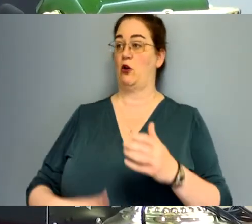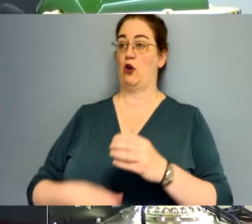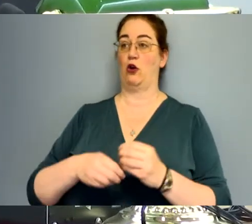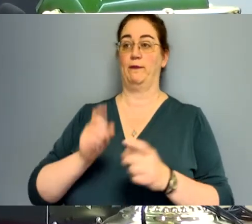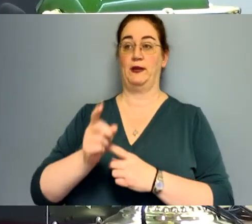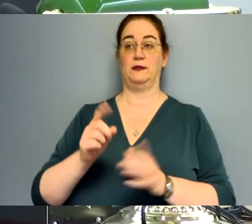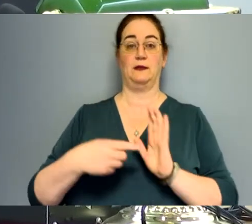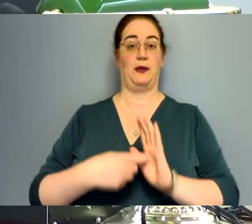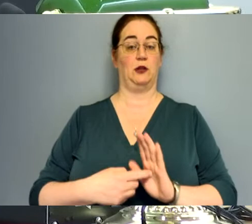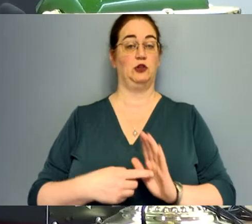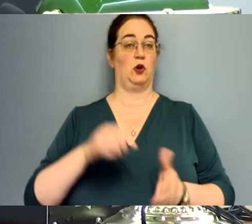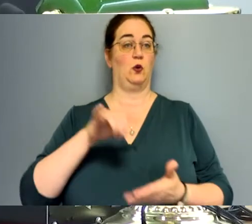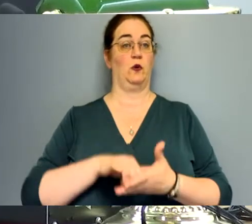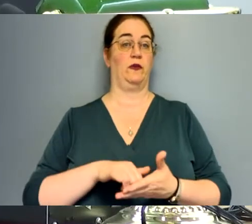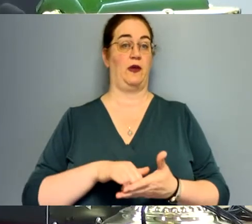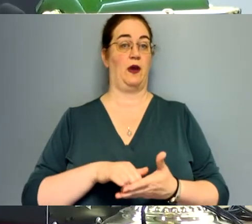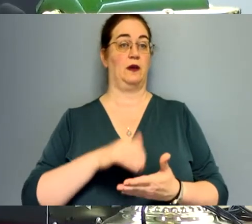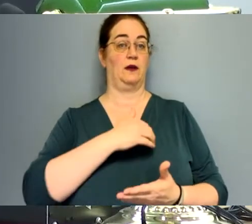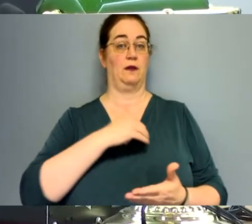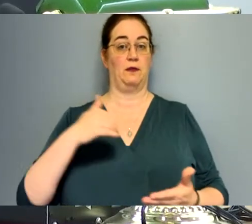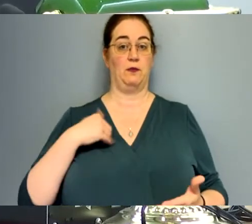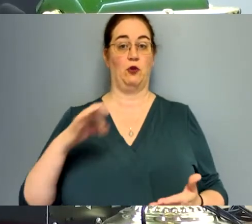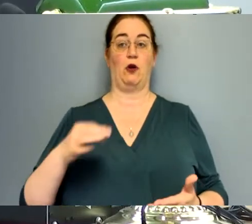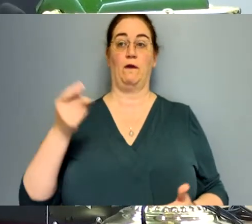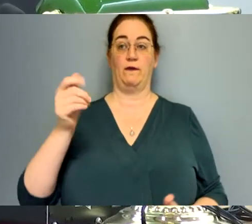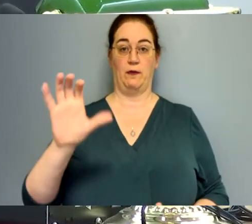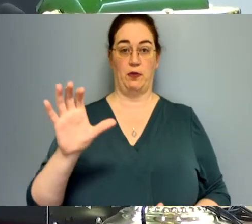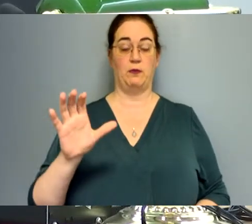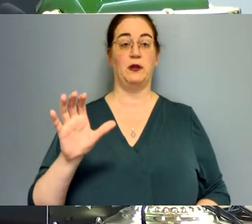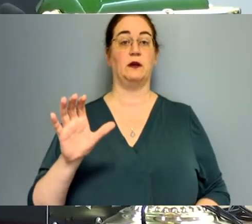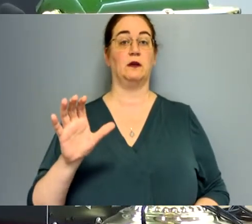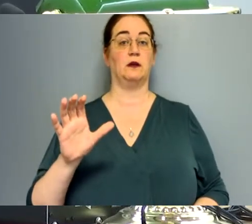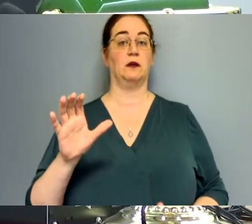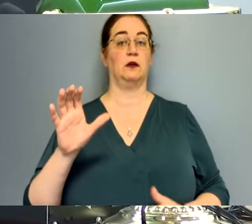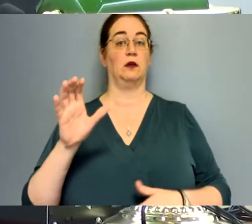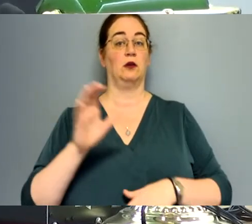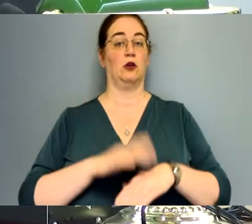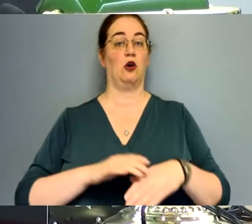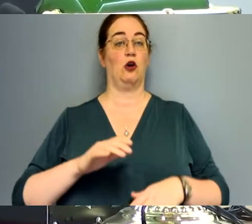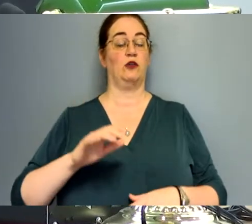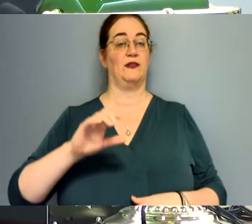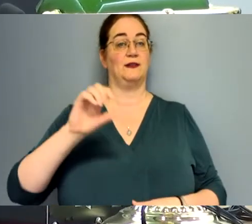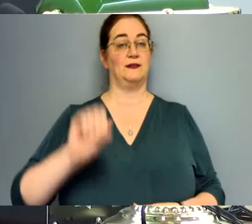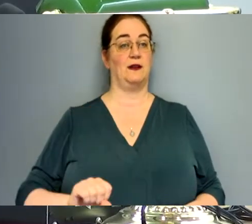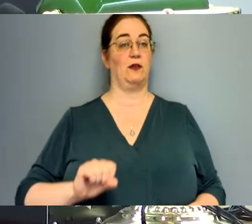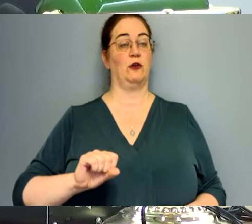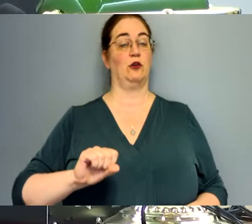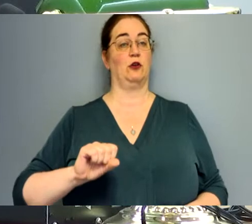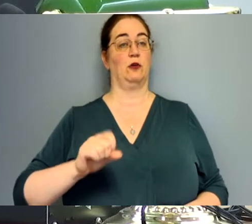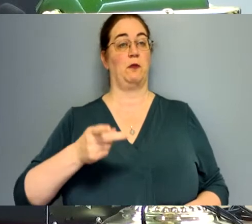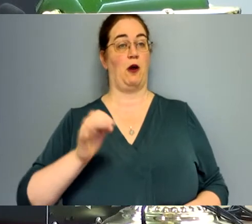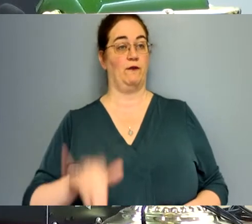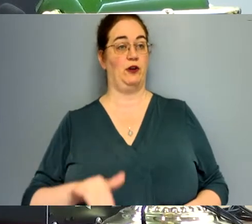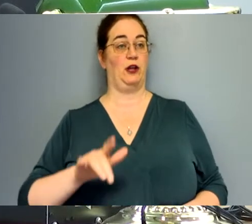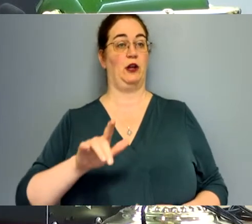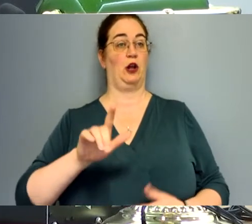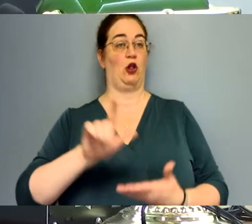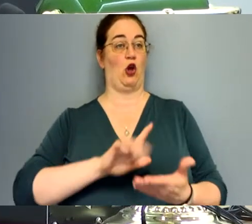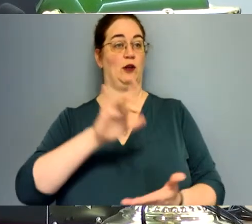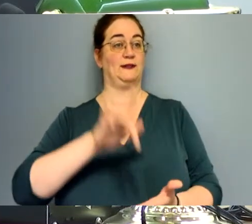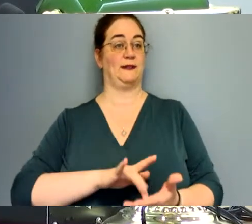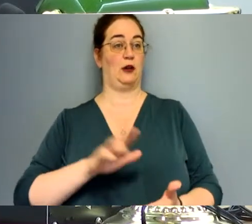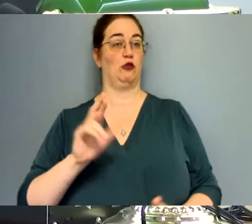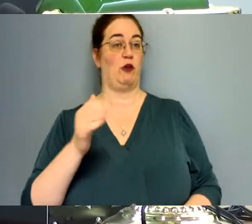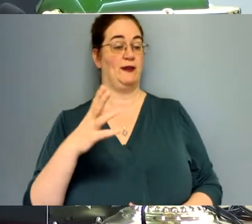amended to show that a member of the public called the Southern Poverty Law Center racist, and that I laughed at